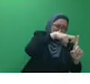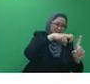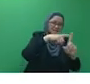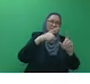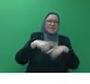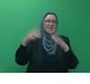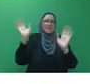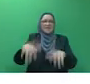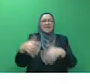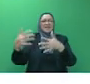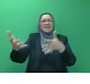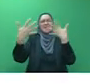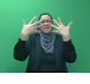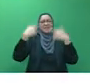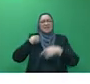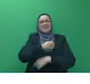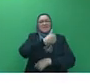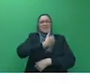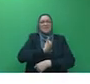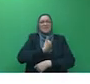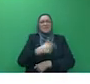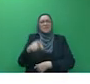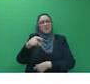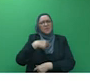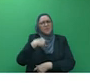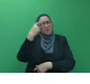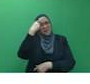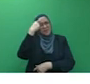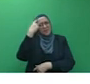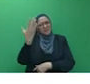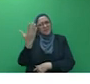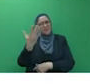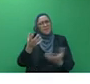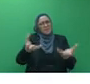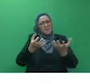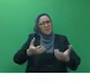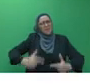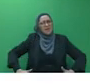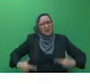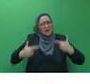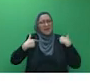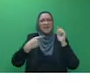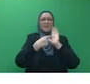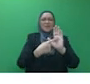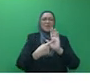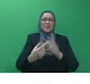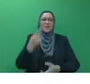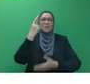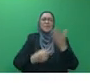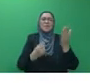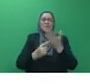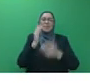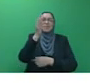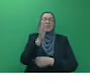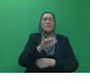where what's your vision i know we like to get back to live shows there will be live shows but what would be your operating business model be in